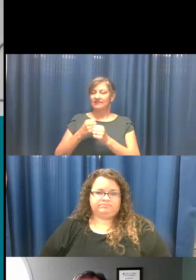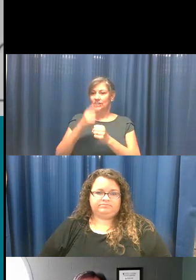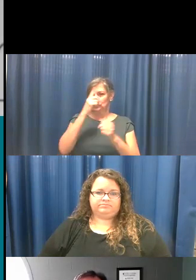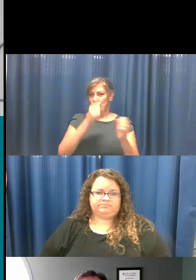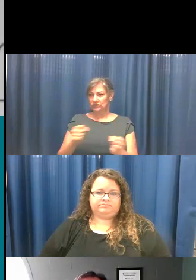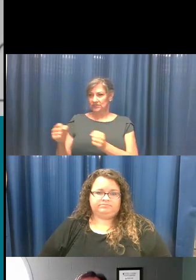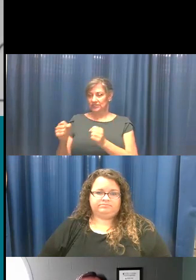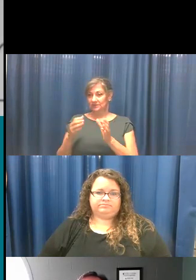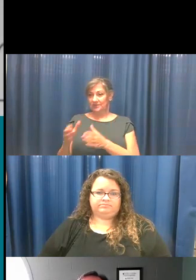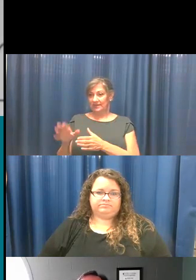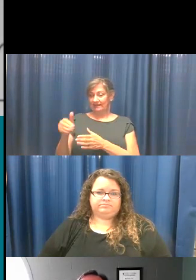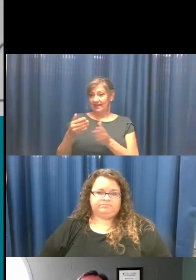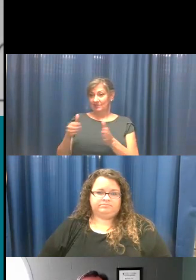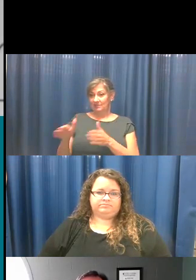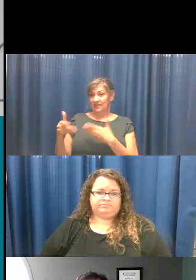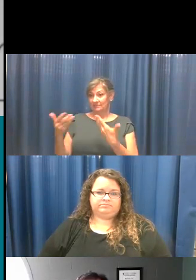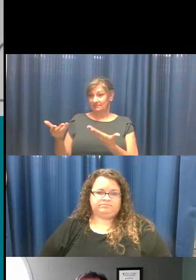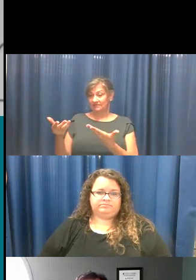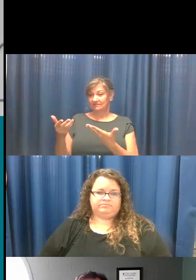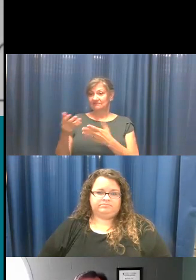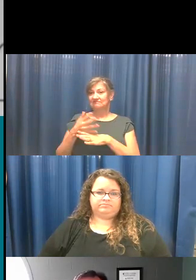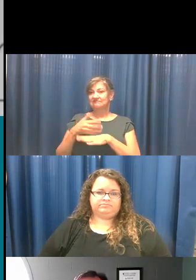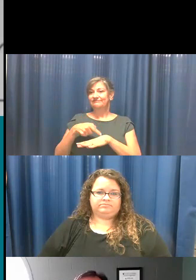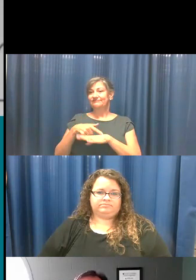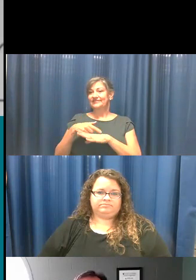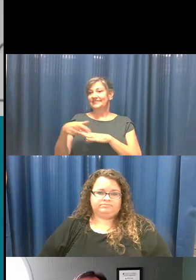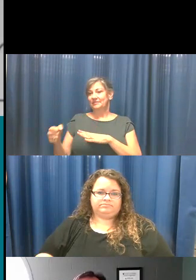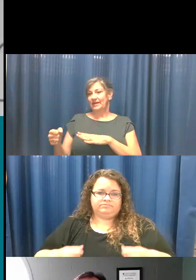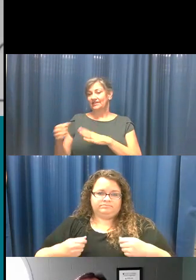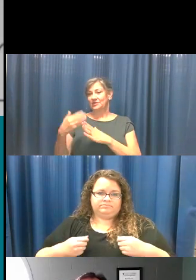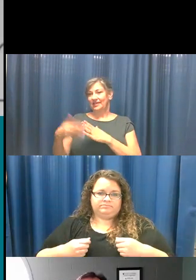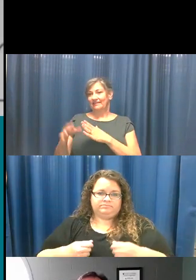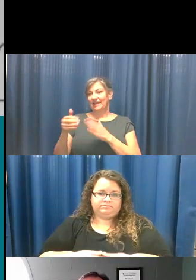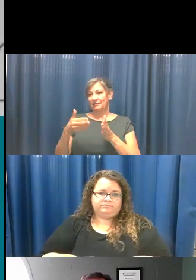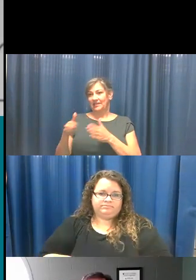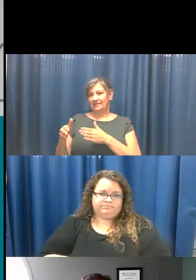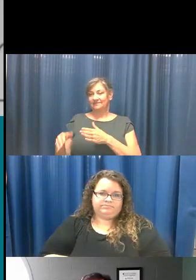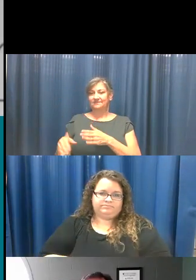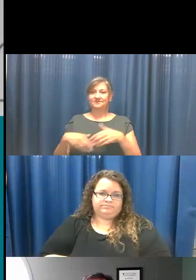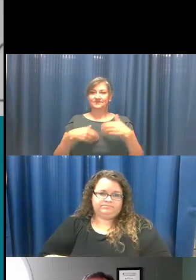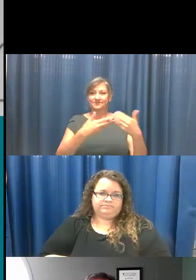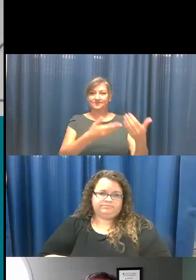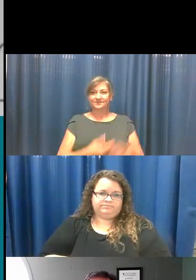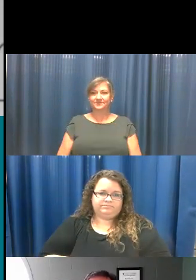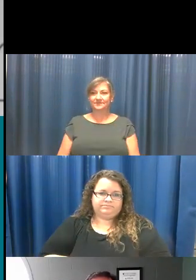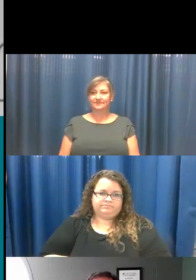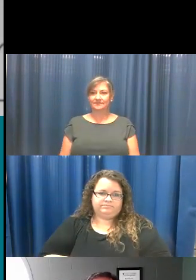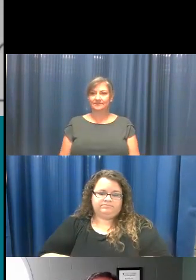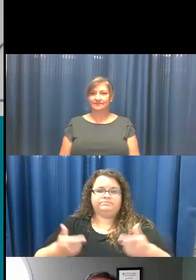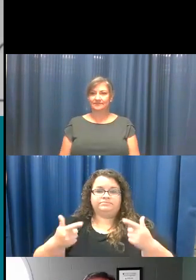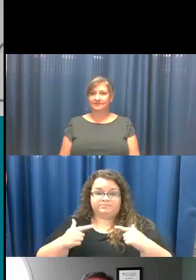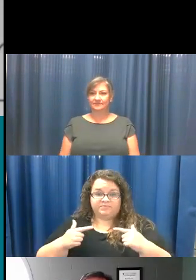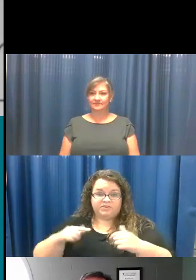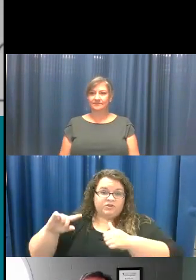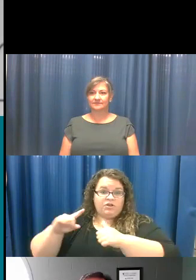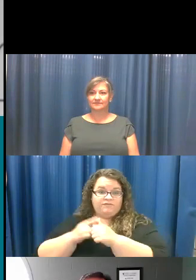plan, and that plan has expired. And so we're at the end of that plan. I think the first thing we'll do around updating